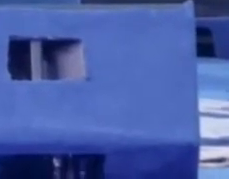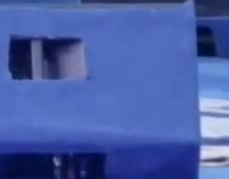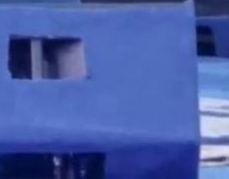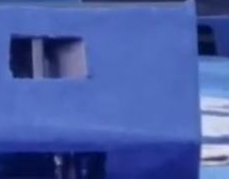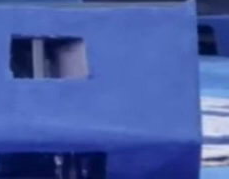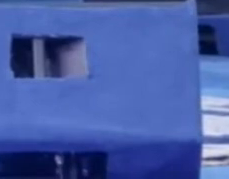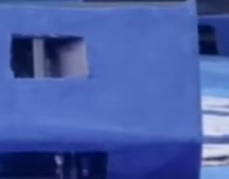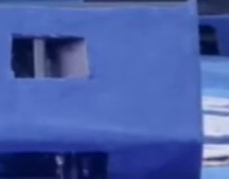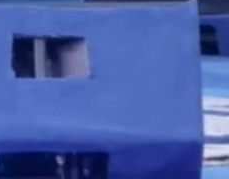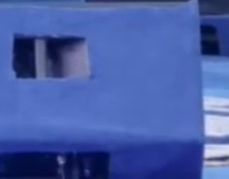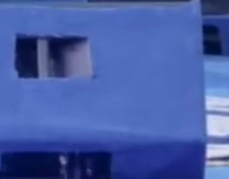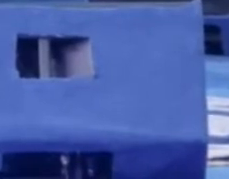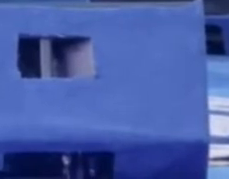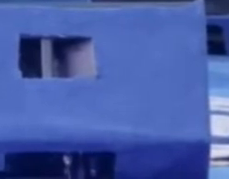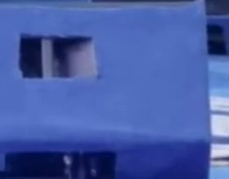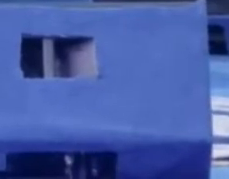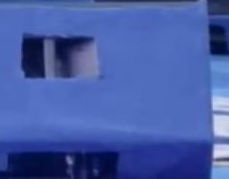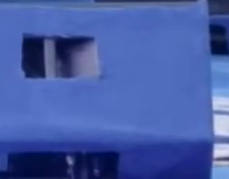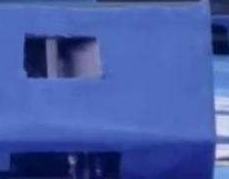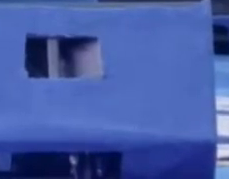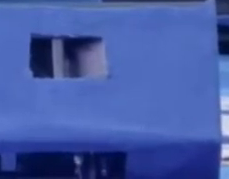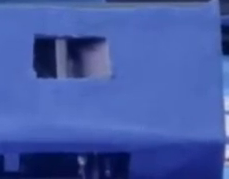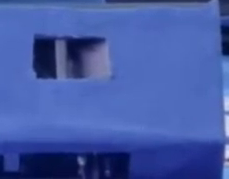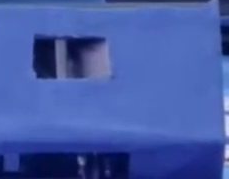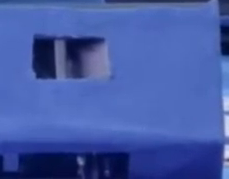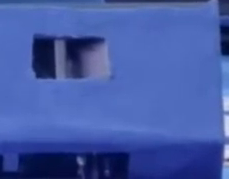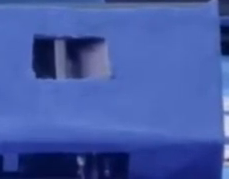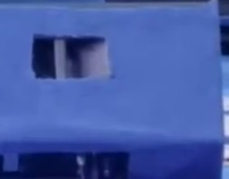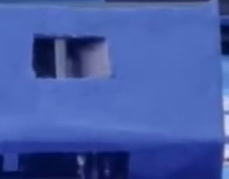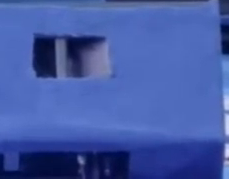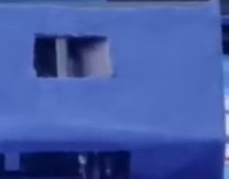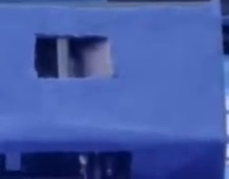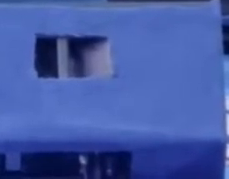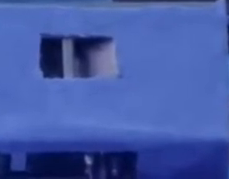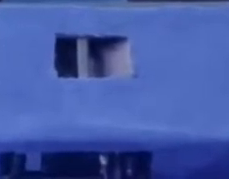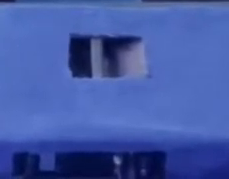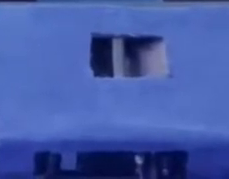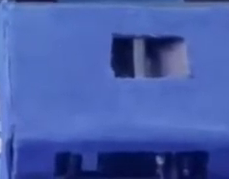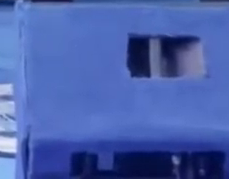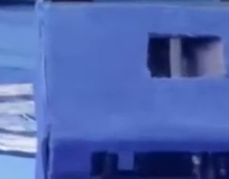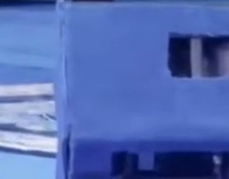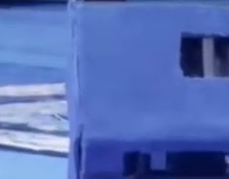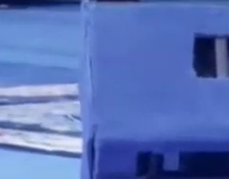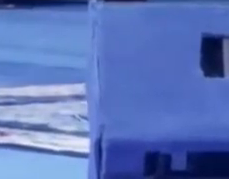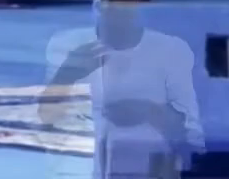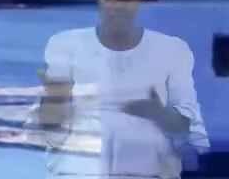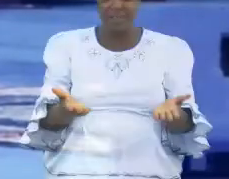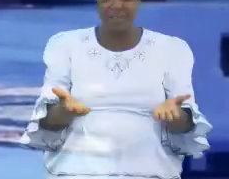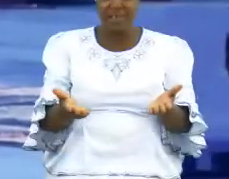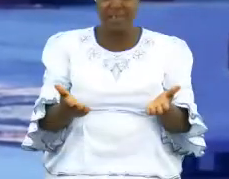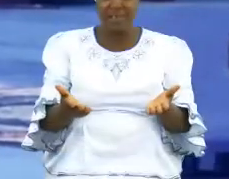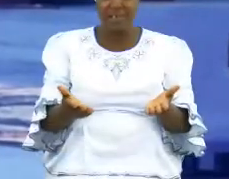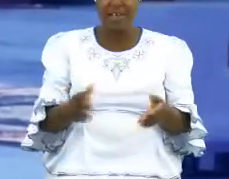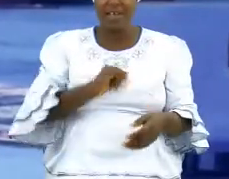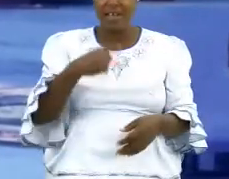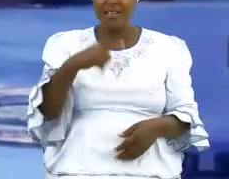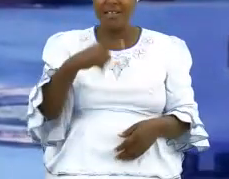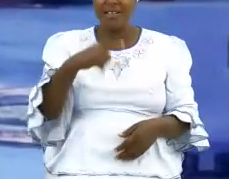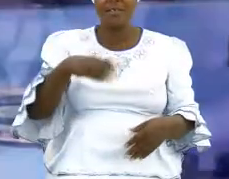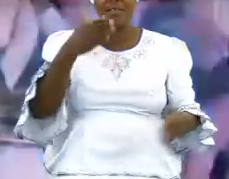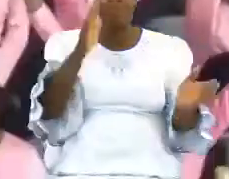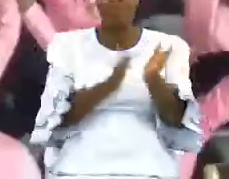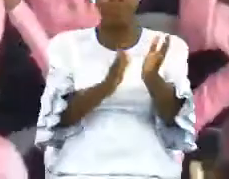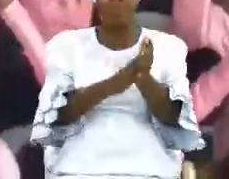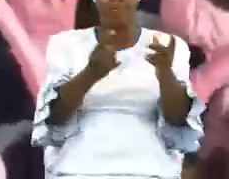Lagos people, headquarters of Deeper Life, if you are there, I said, praise the Lord.